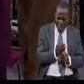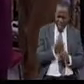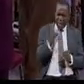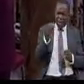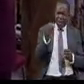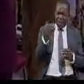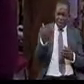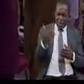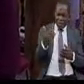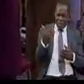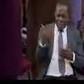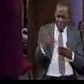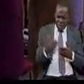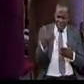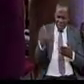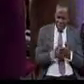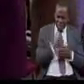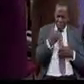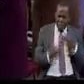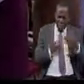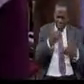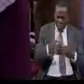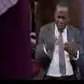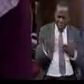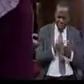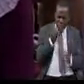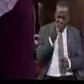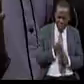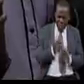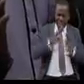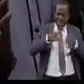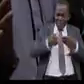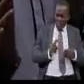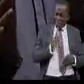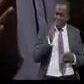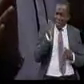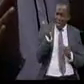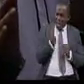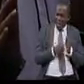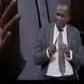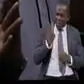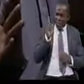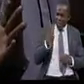faith. Grant to everyone in Jesus' name.